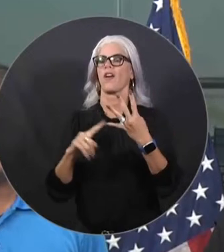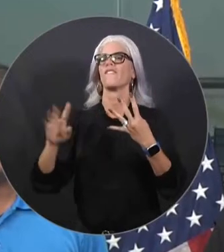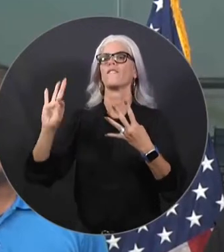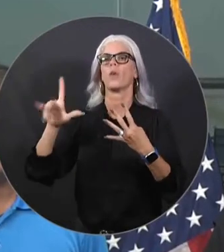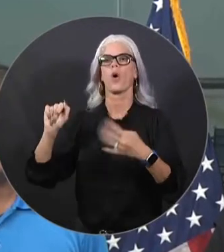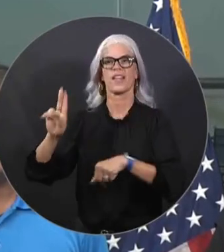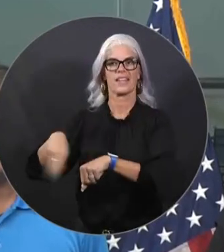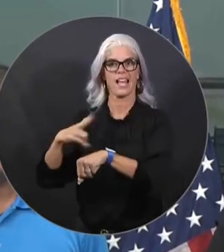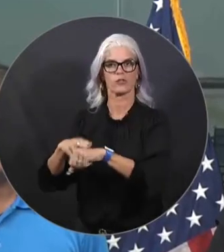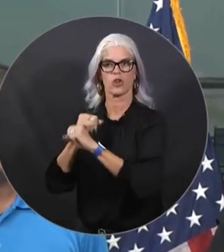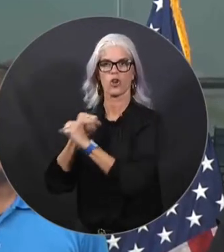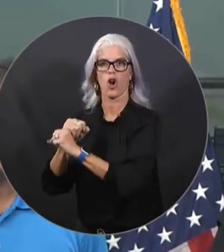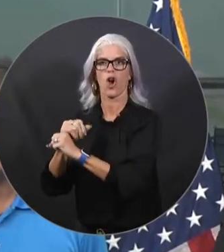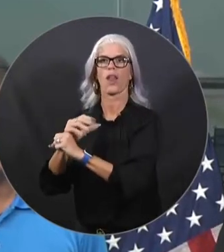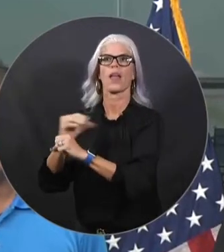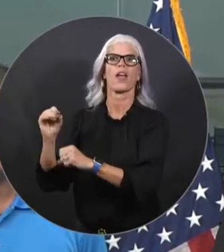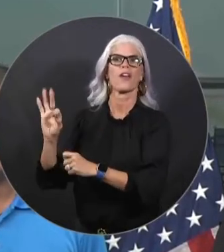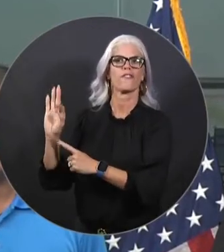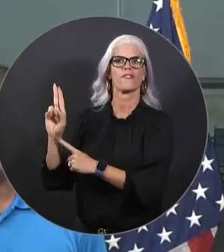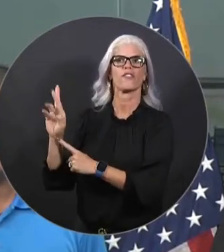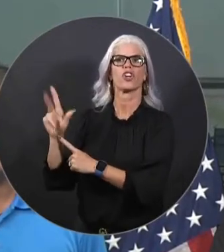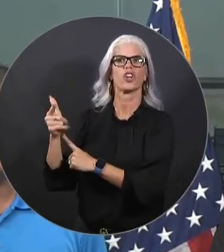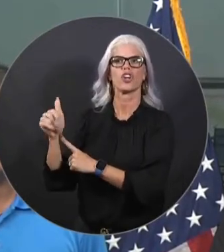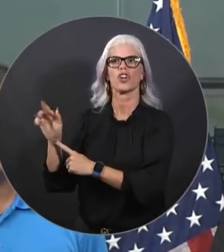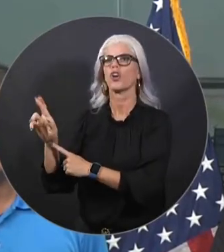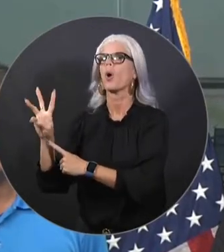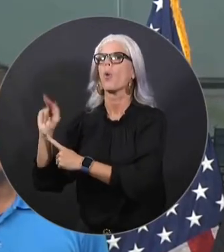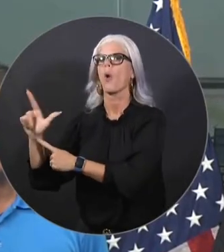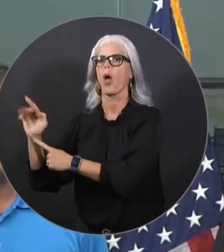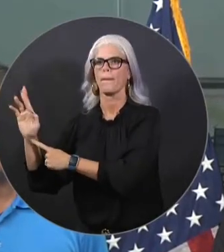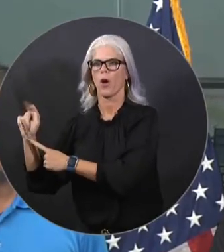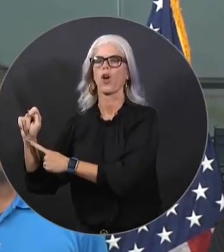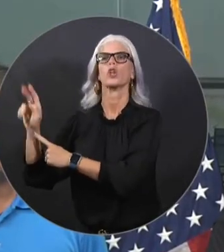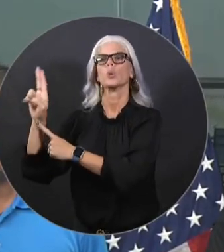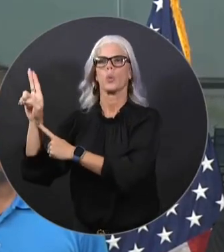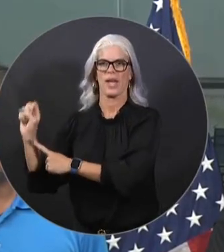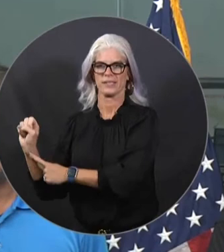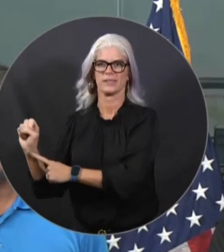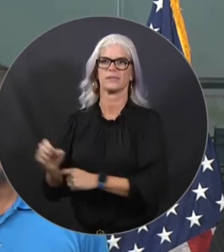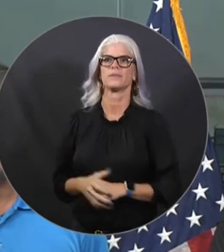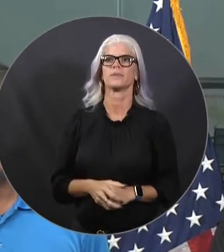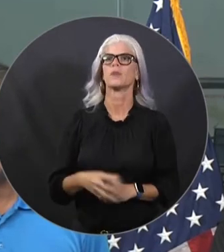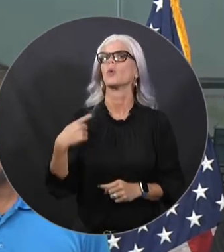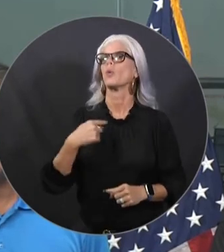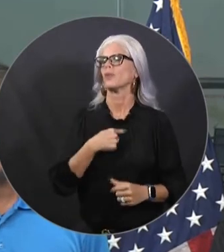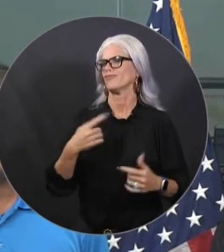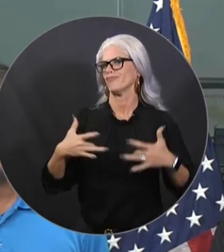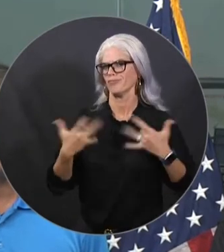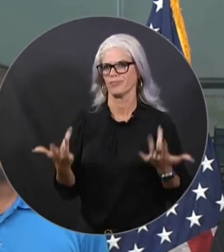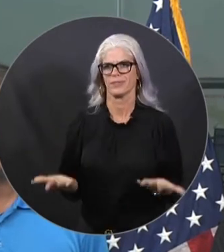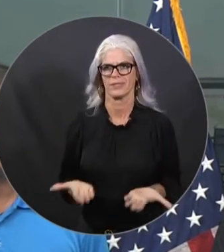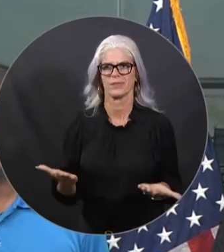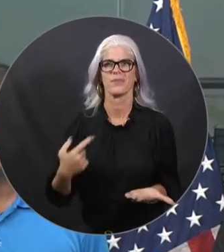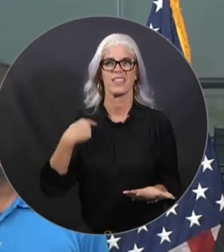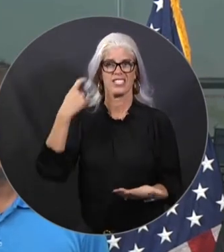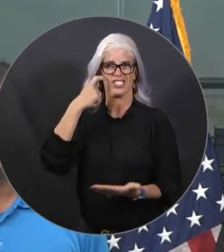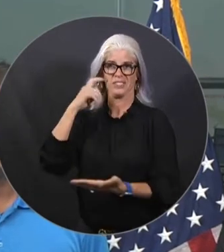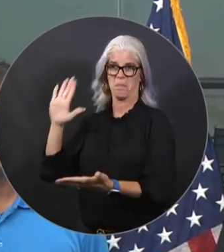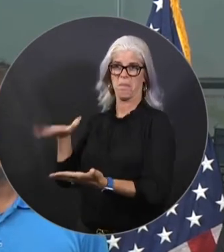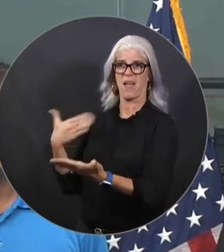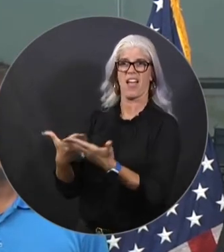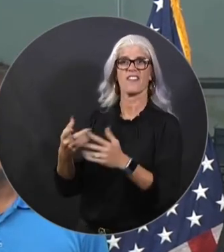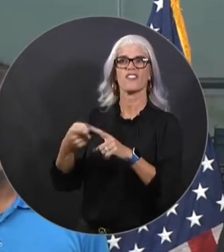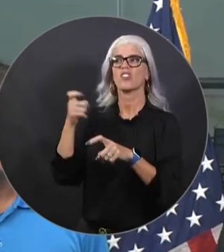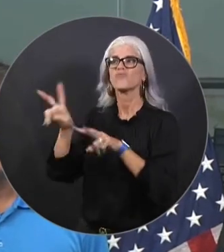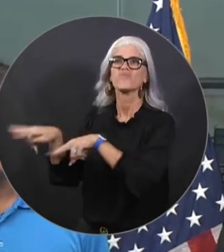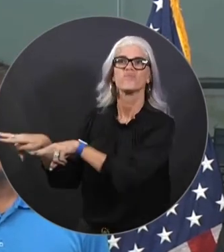President and Chief Executive Officer of Walmart U.S. So welcome to Florida. We're happy that you're here. I just got back from surveying the damage